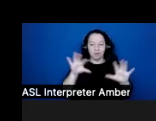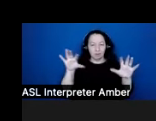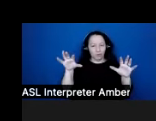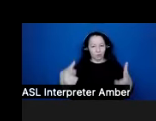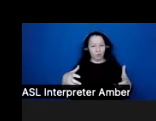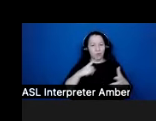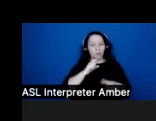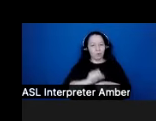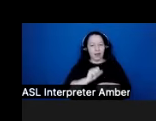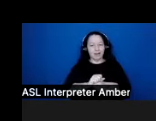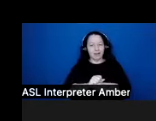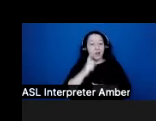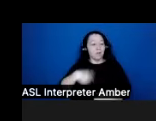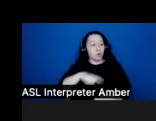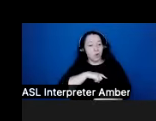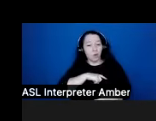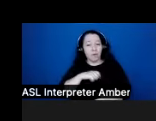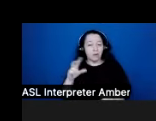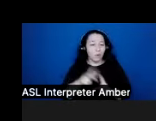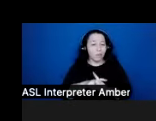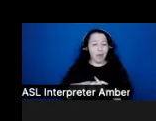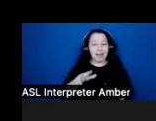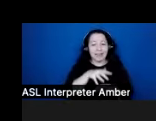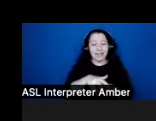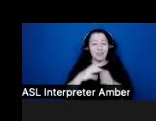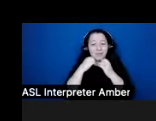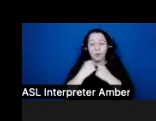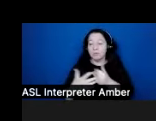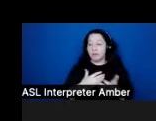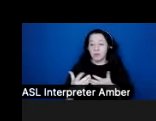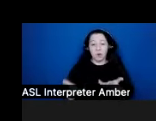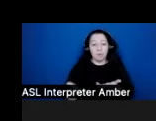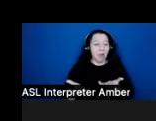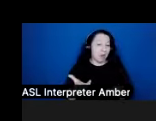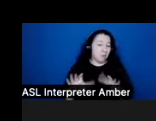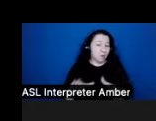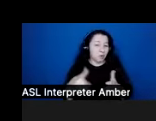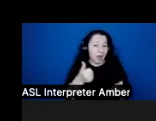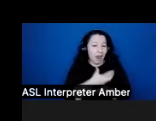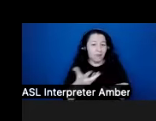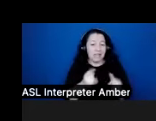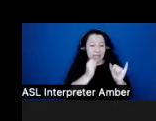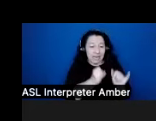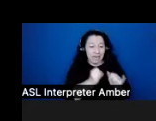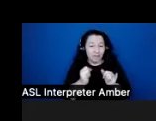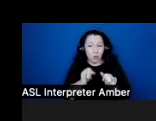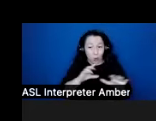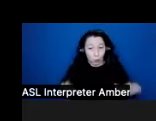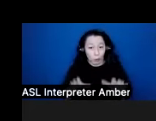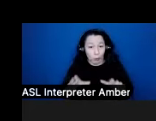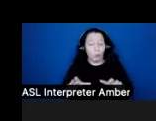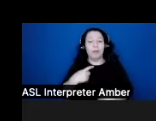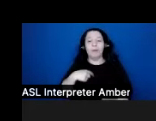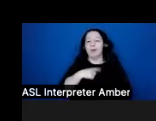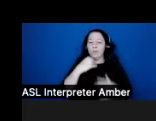who are practicing, right, like indigenous values. Like even though we might do all the things as individuals, we still care about how it impacts our